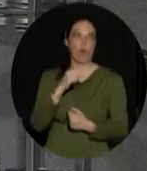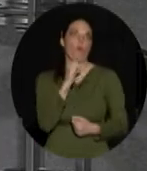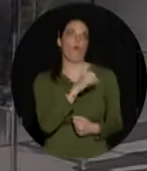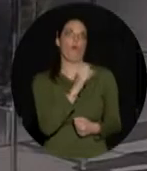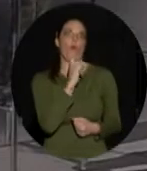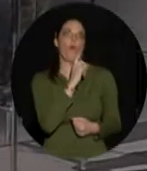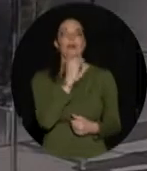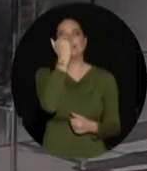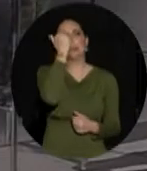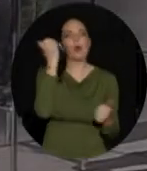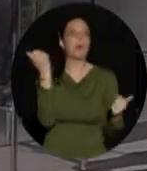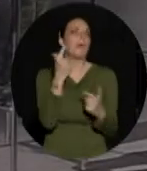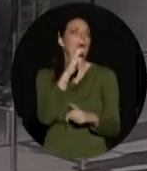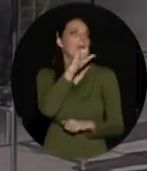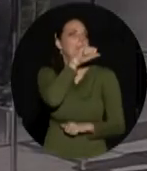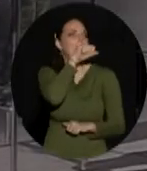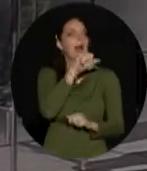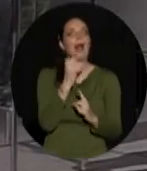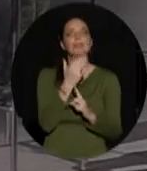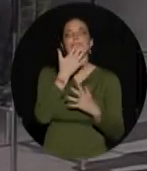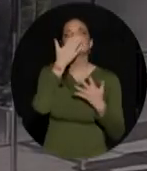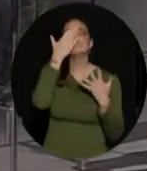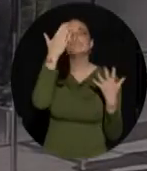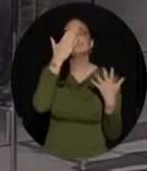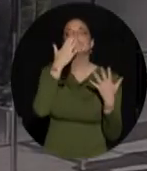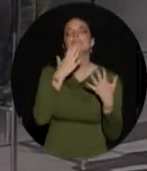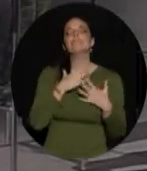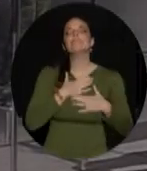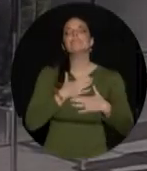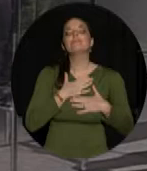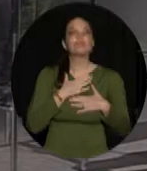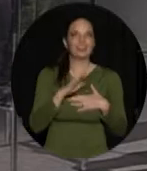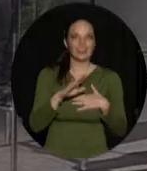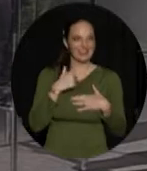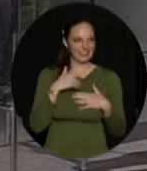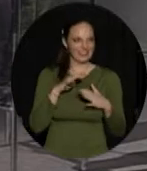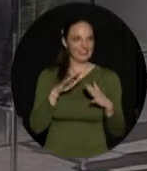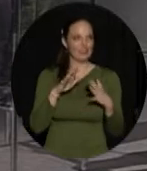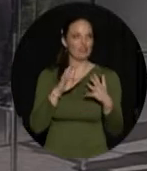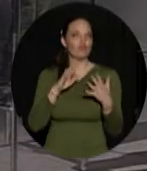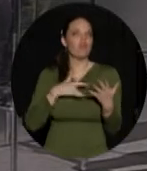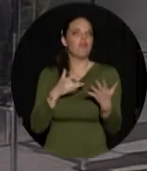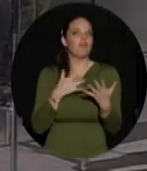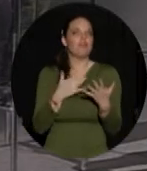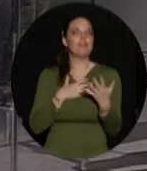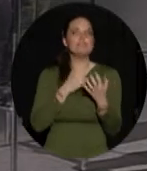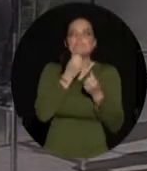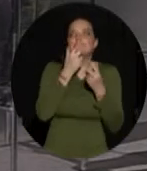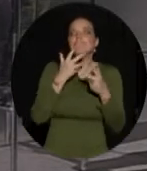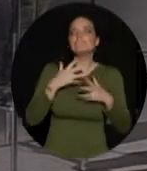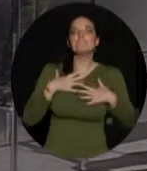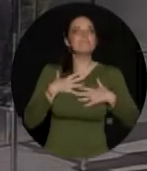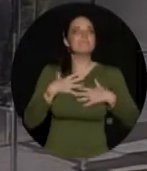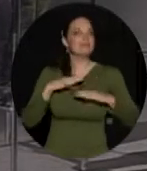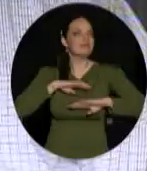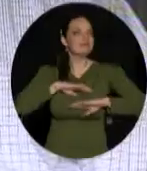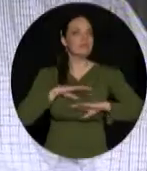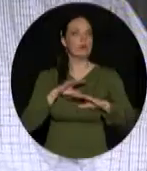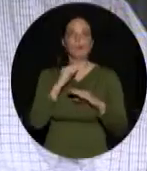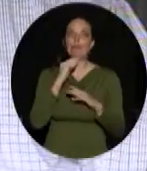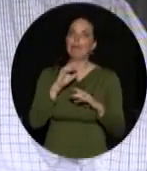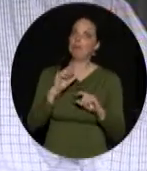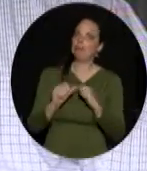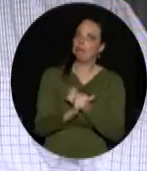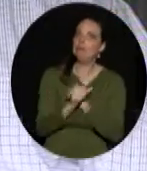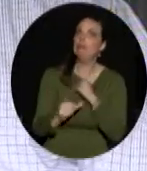Candles, I know we all love to have candles, and they smell great, and it's nice. Creates a nice ambiance in the home sometimes, but they are really dangerous, and